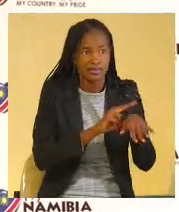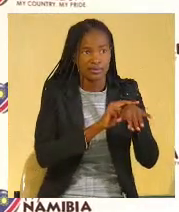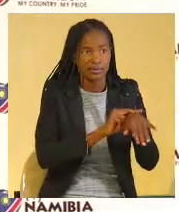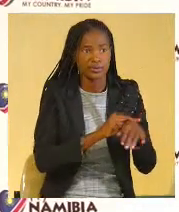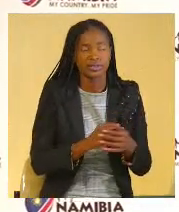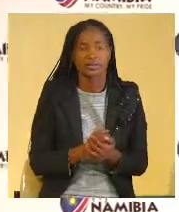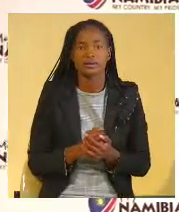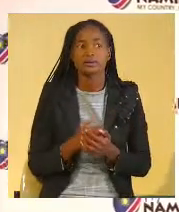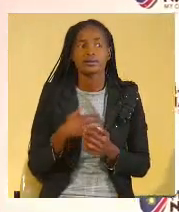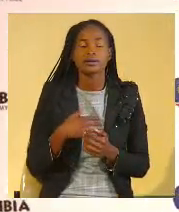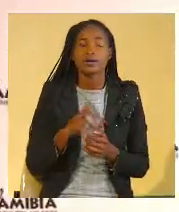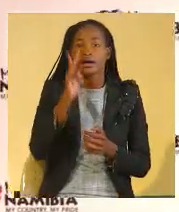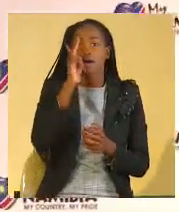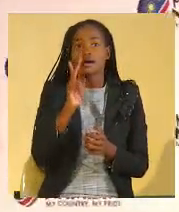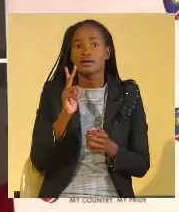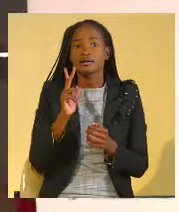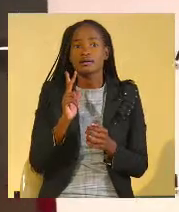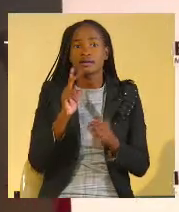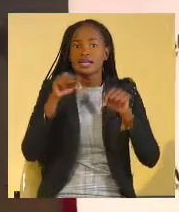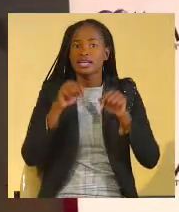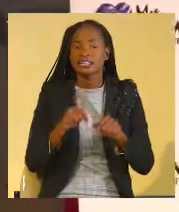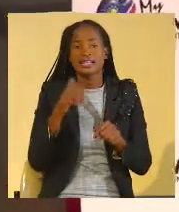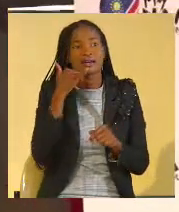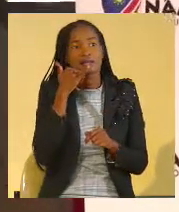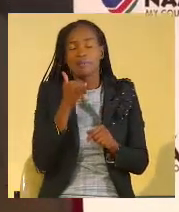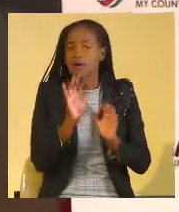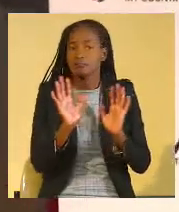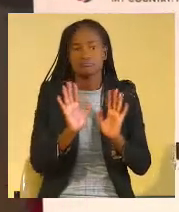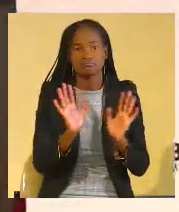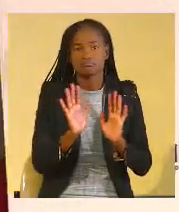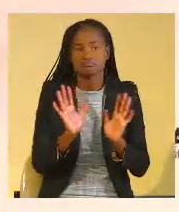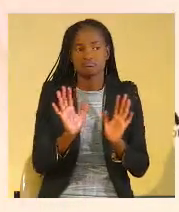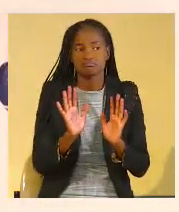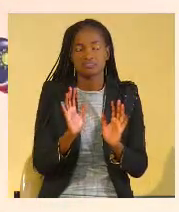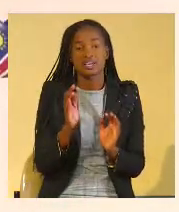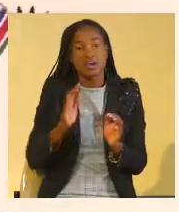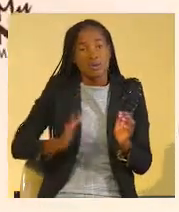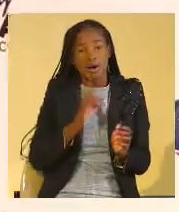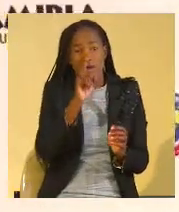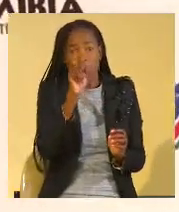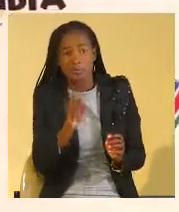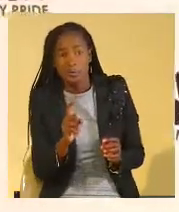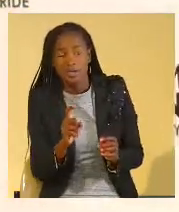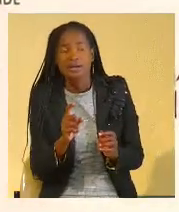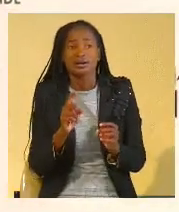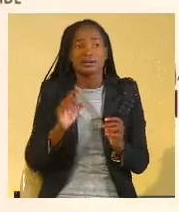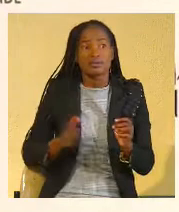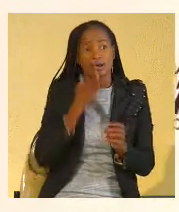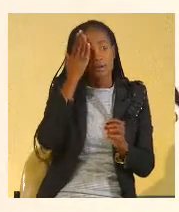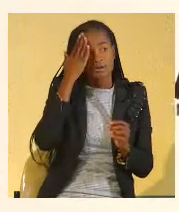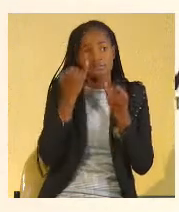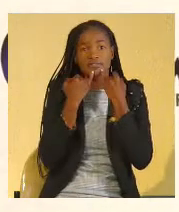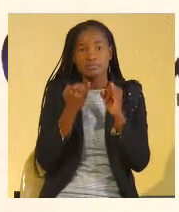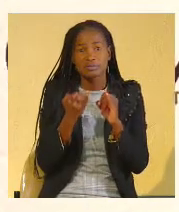inform our viewers and listeners at home that we're not taking any call-ins this afternoon. Should you have any questions or queries about the announcements made